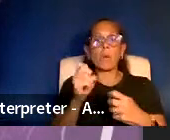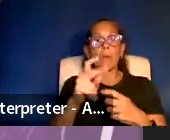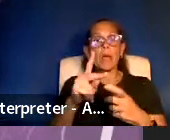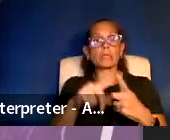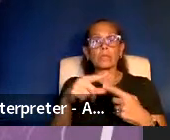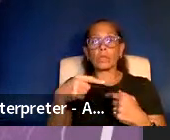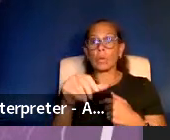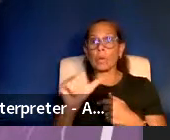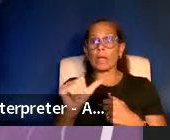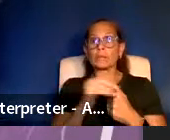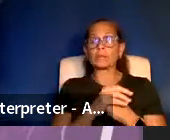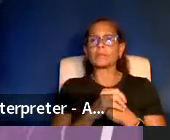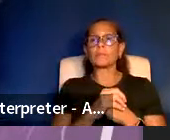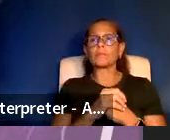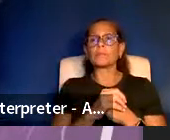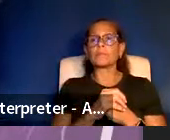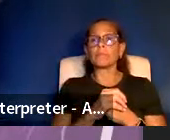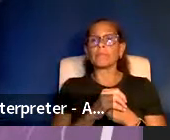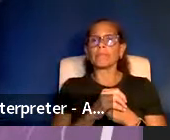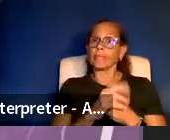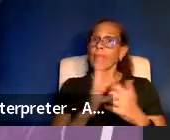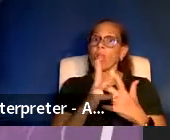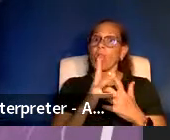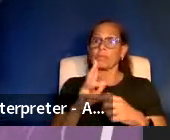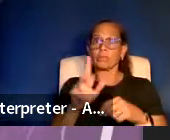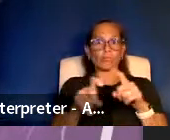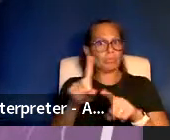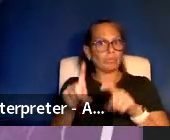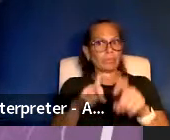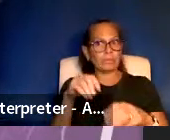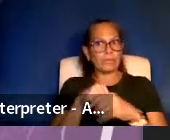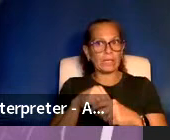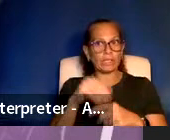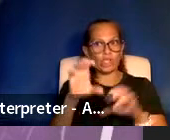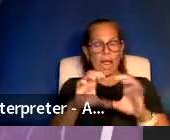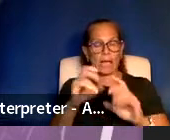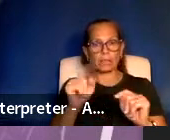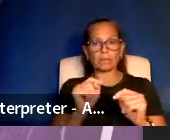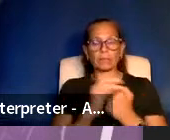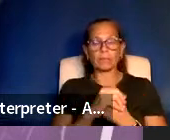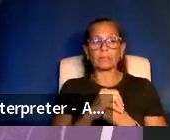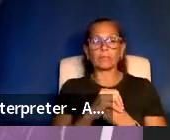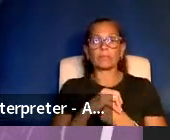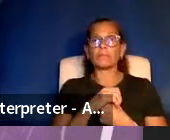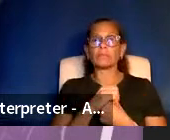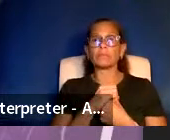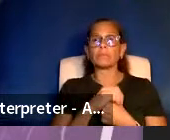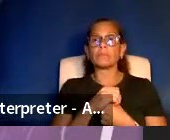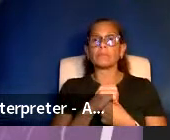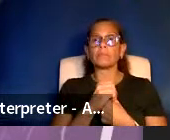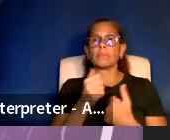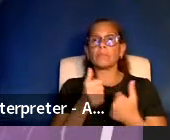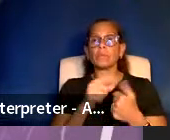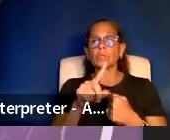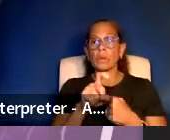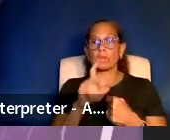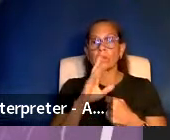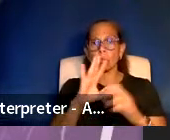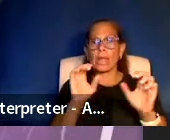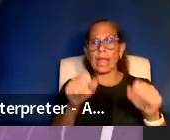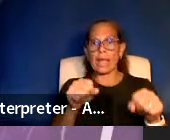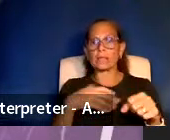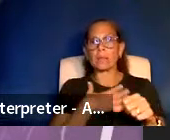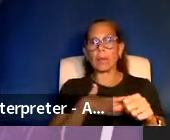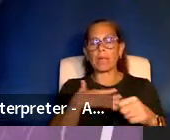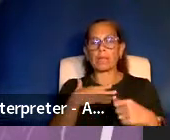the Q&A. Again, it's been a very lively Q&A. So we'll take the questions that we can, but we'll also encourage, again,